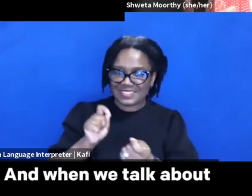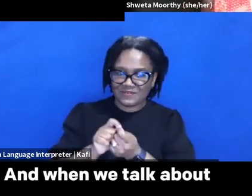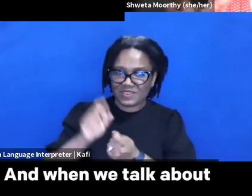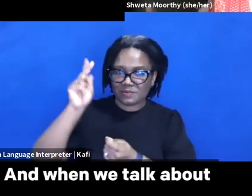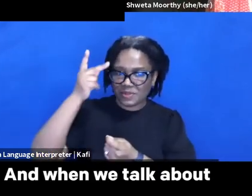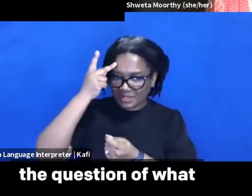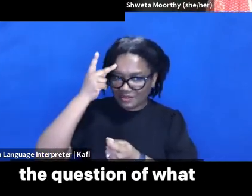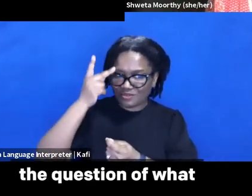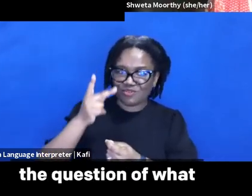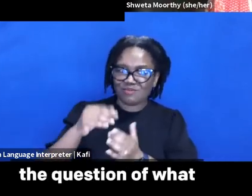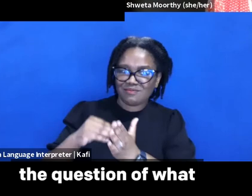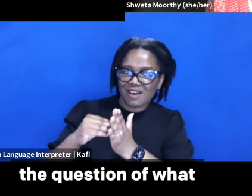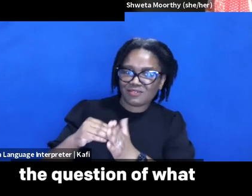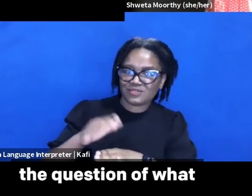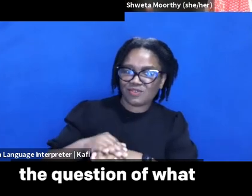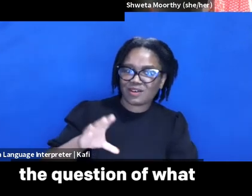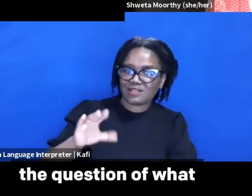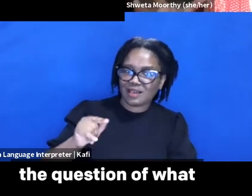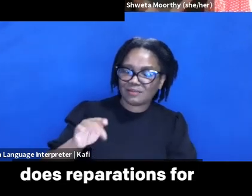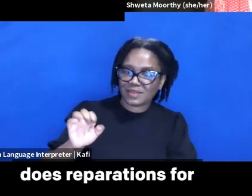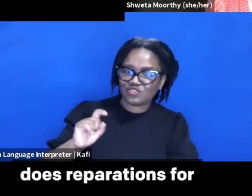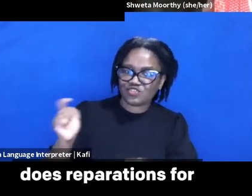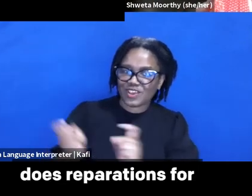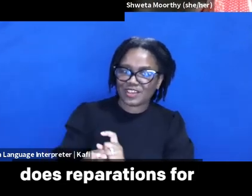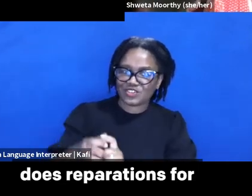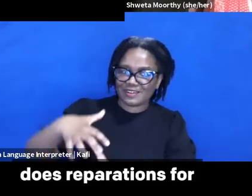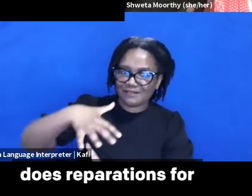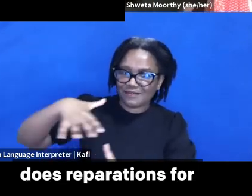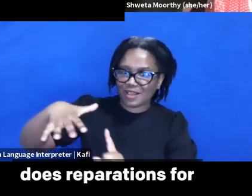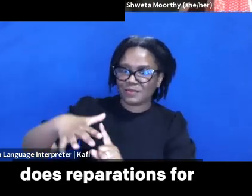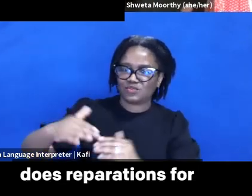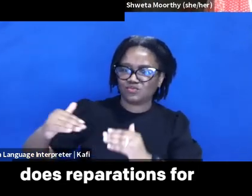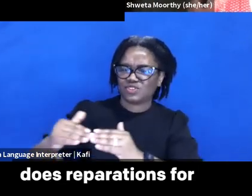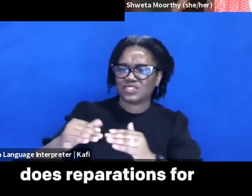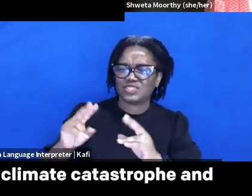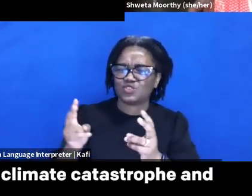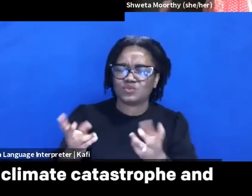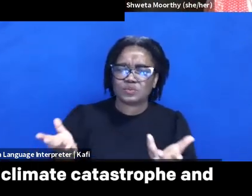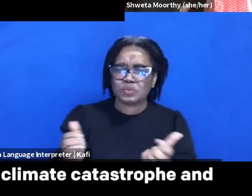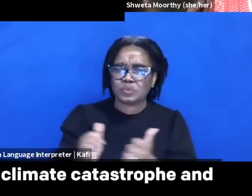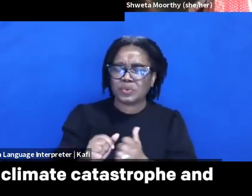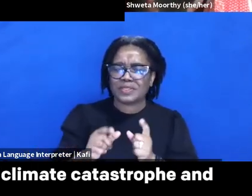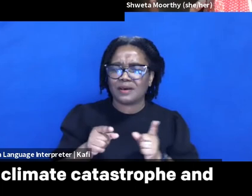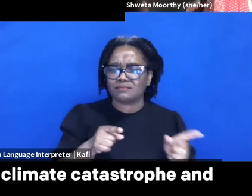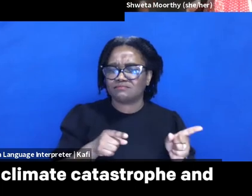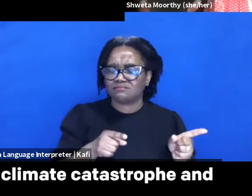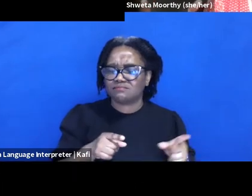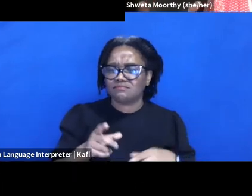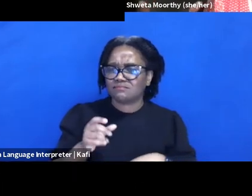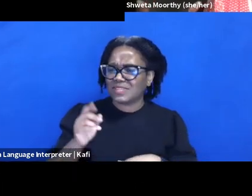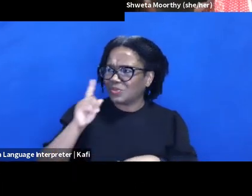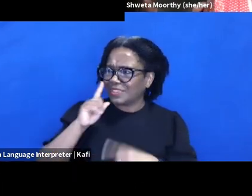we talk about the question of what does reparations for climate catastrophe